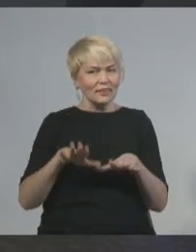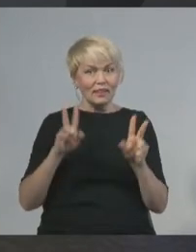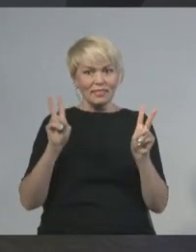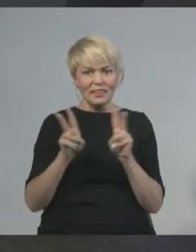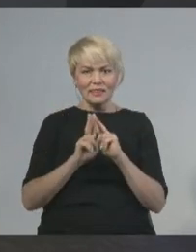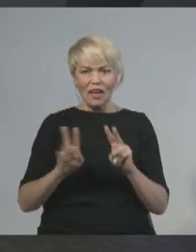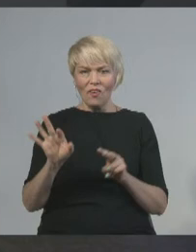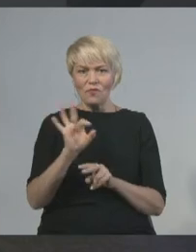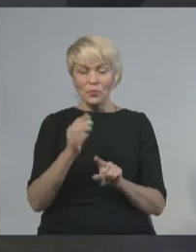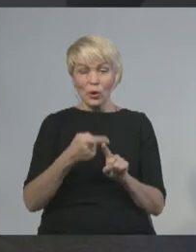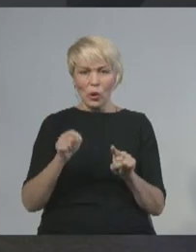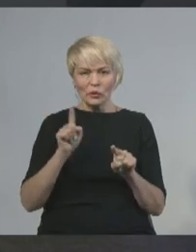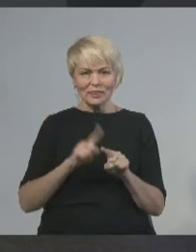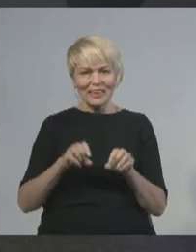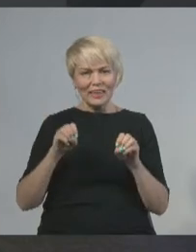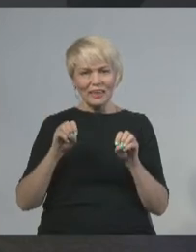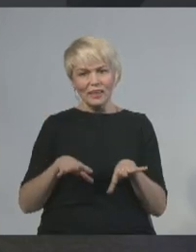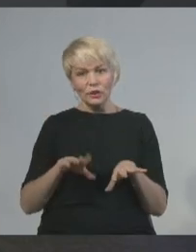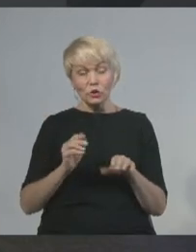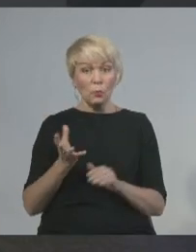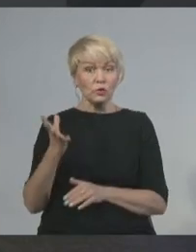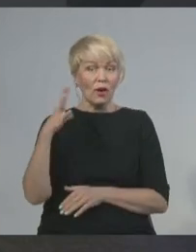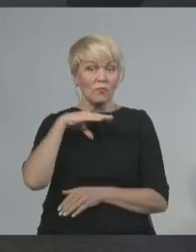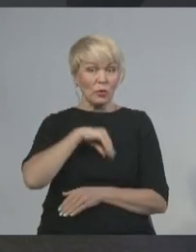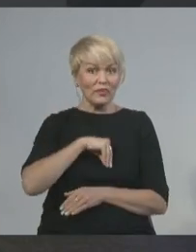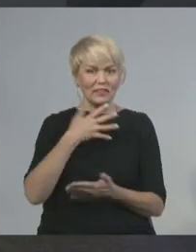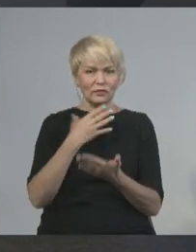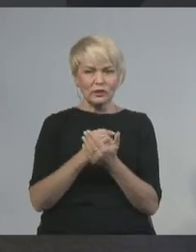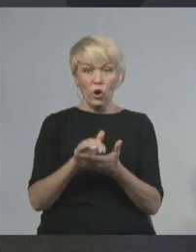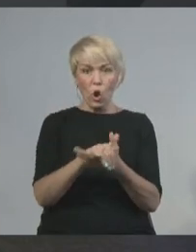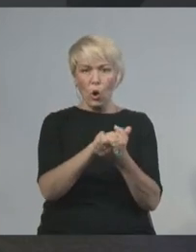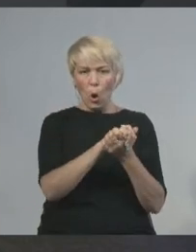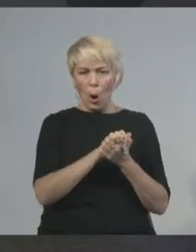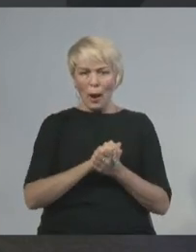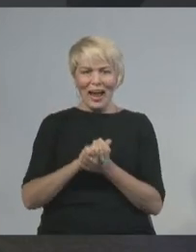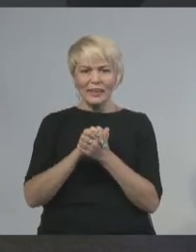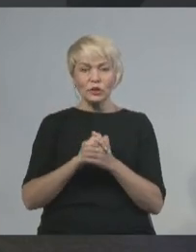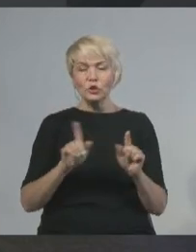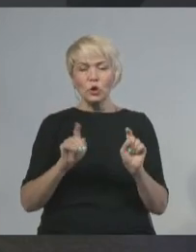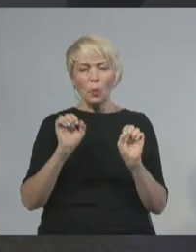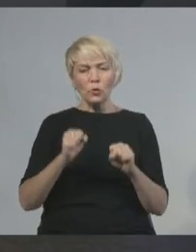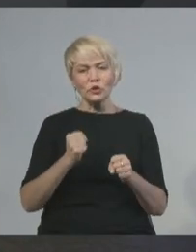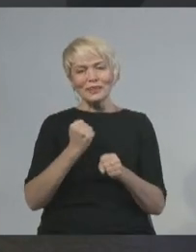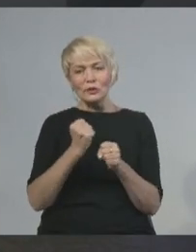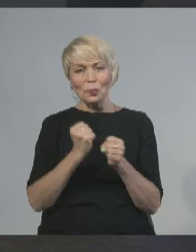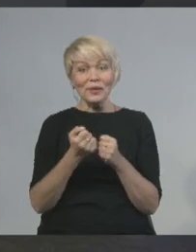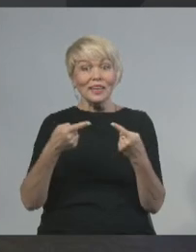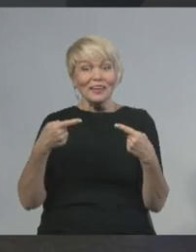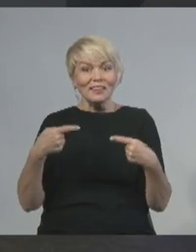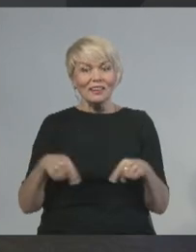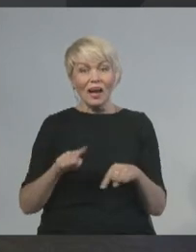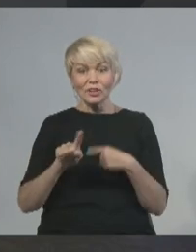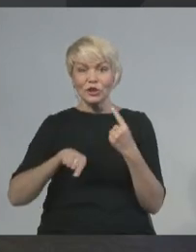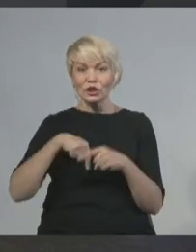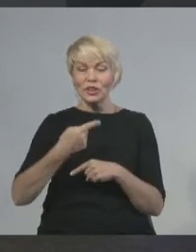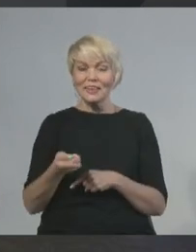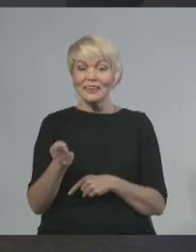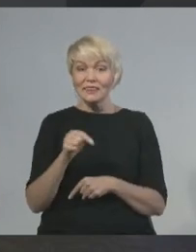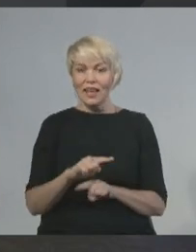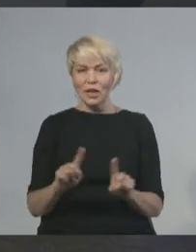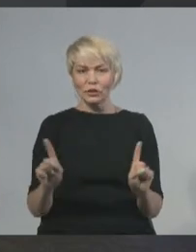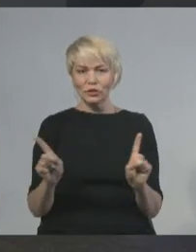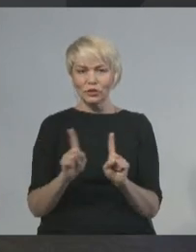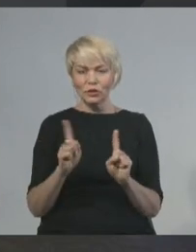media manager took this or that decision maybe the manager didn't know what he could do